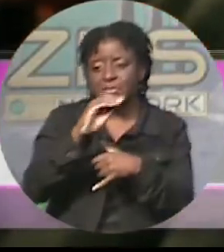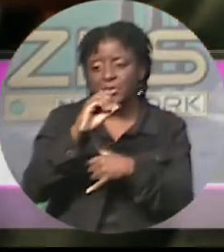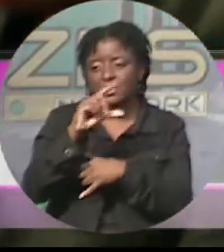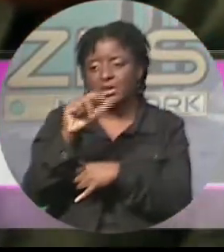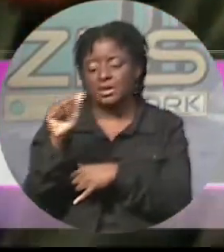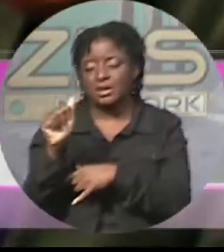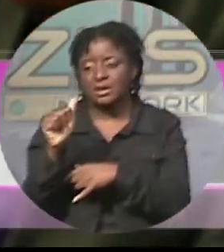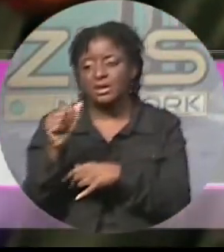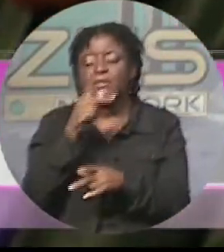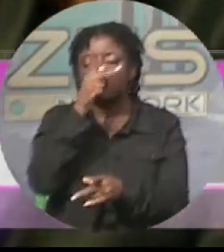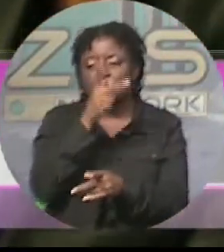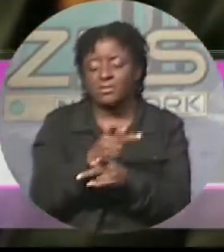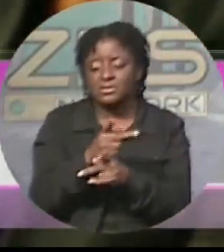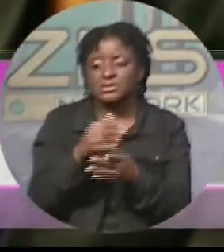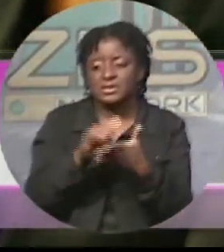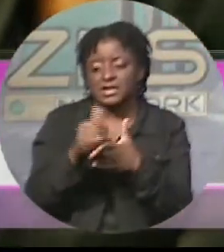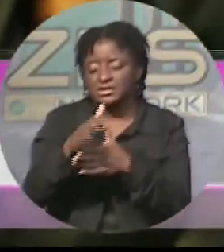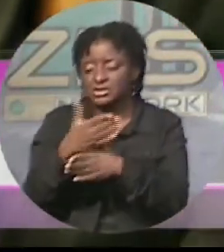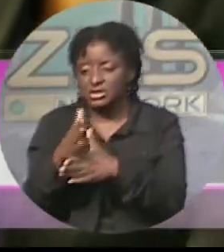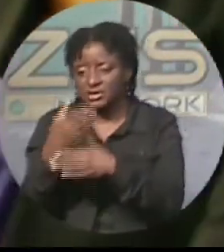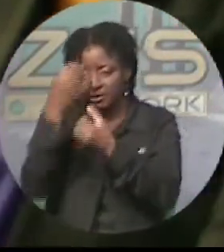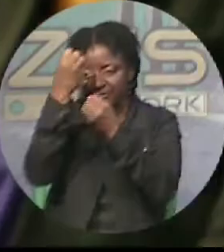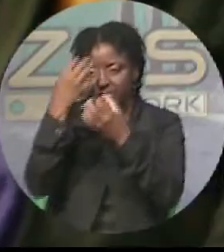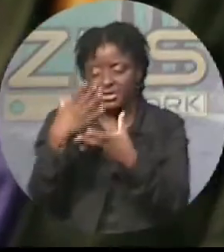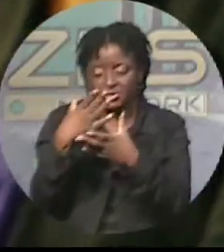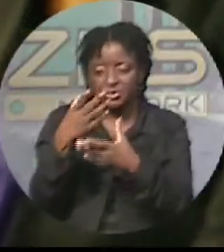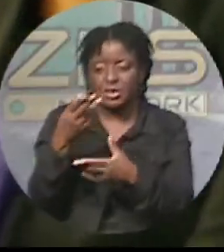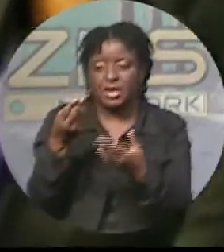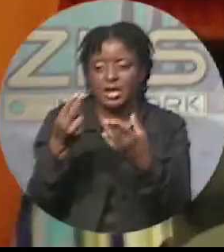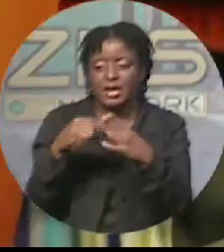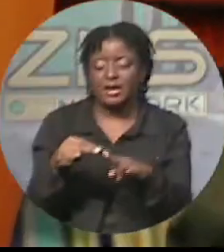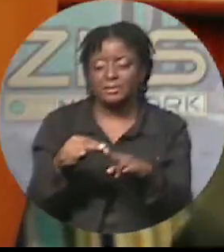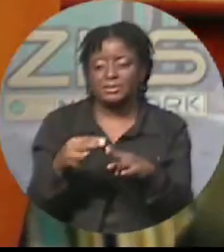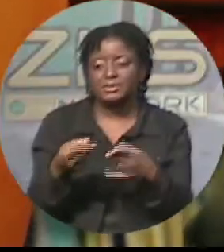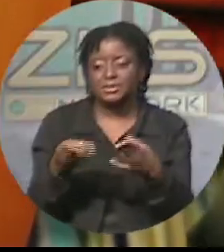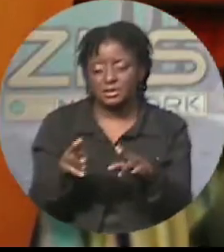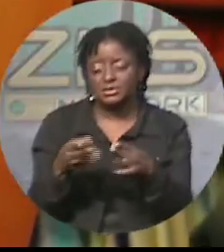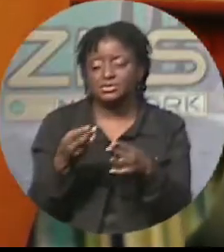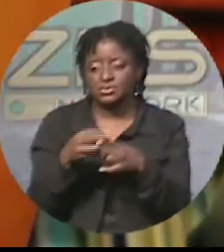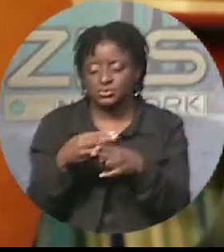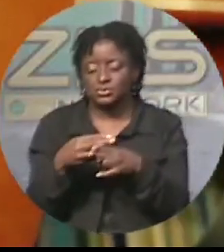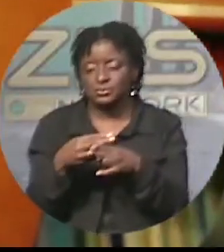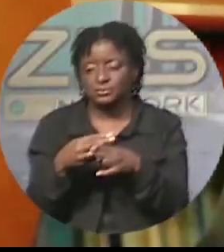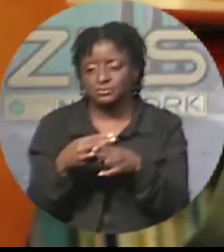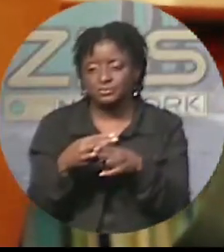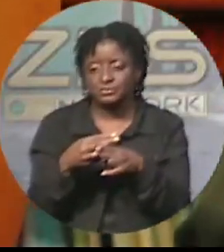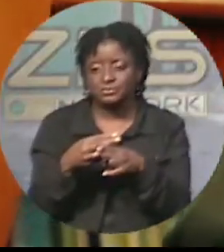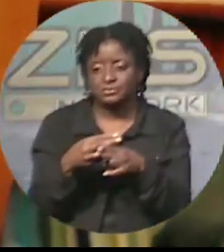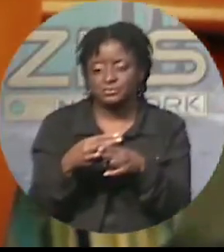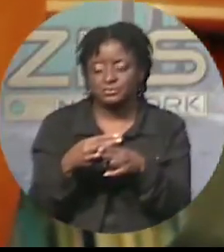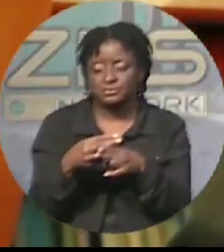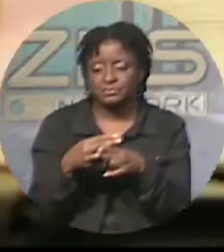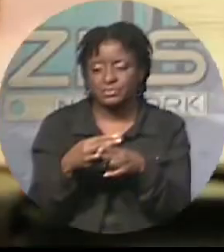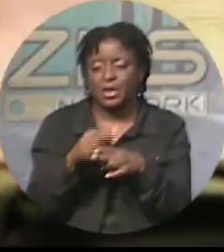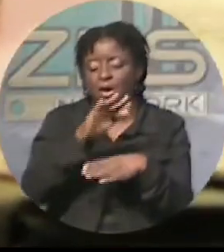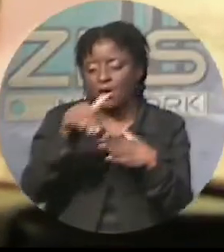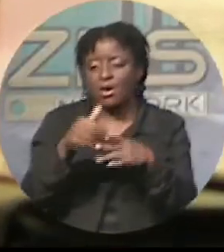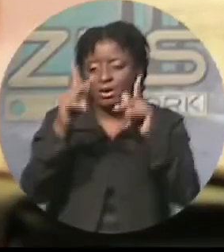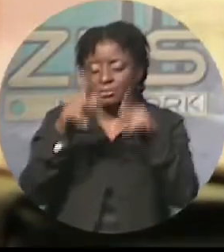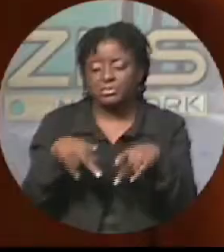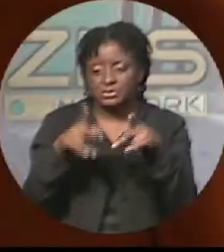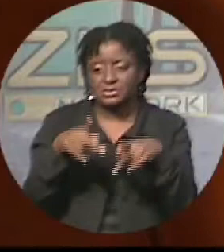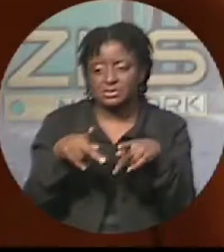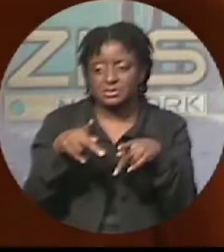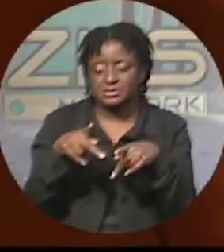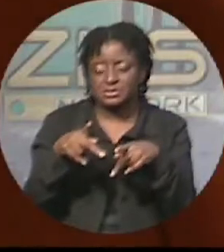information and updates on this deadly virus will be forthcoming and consistent. Chief Medical Officer Dr. Glen Beneby says all stakeholders in both the